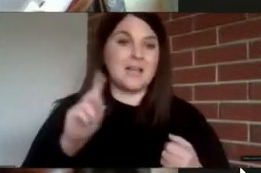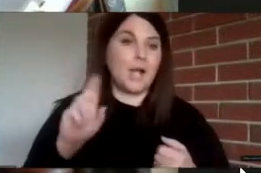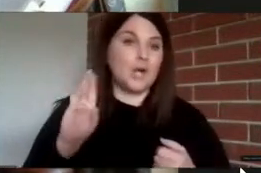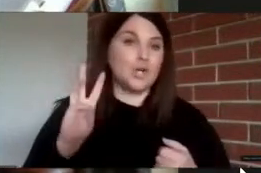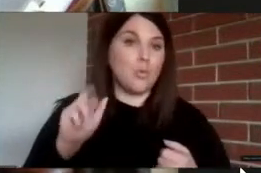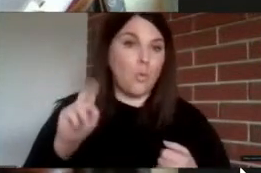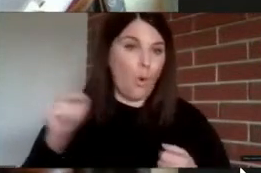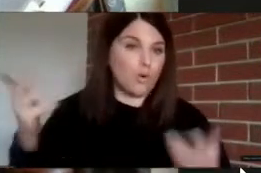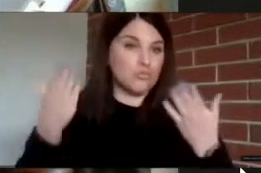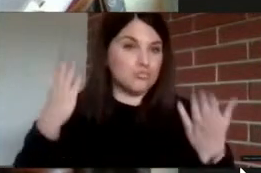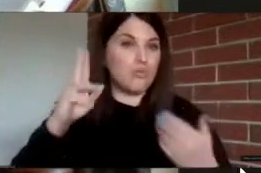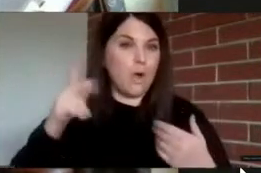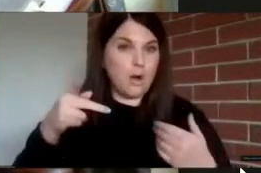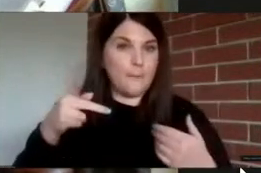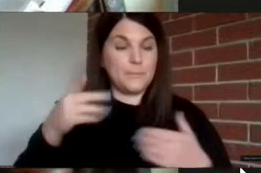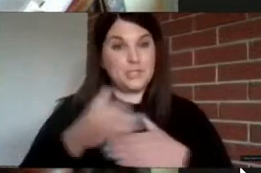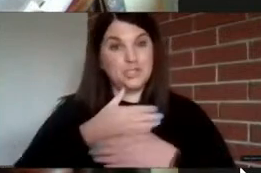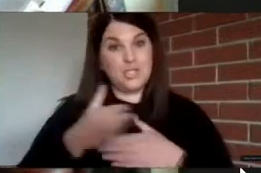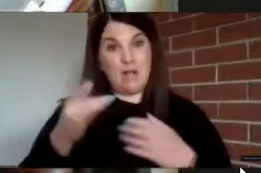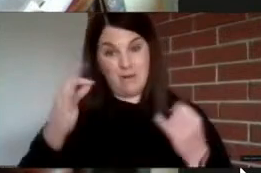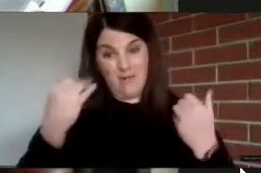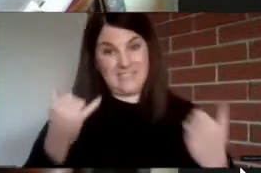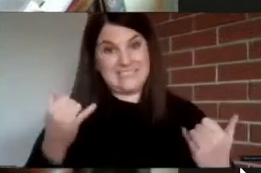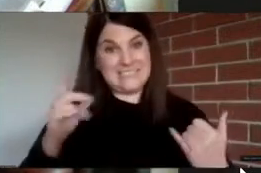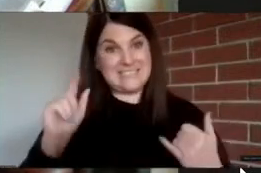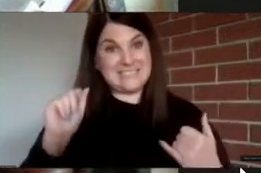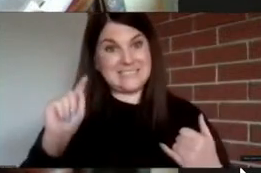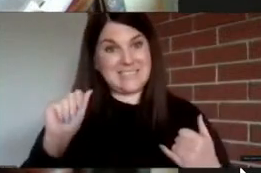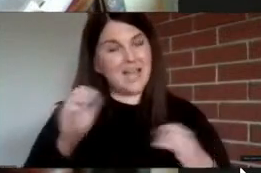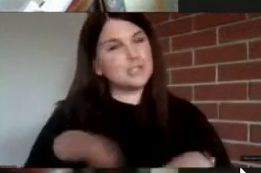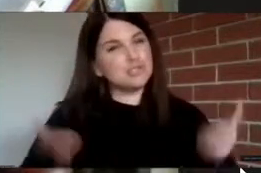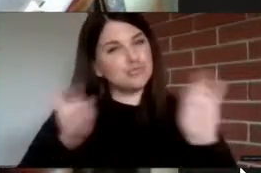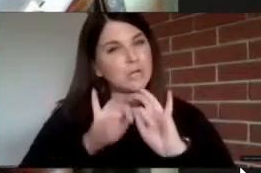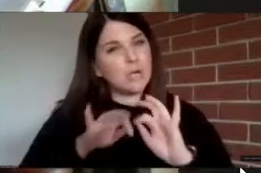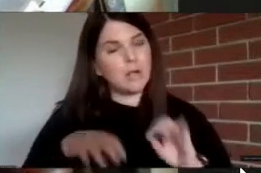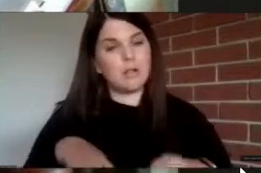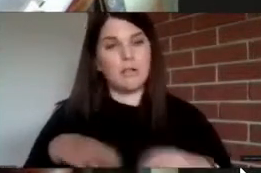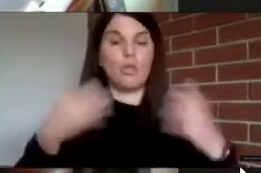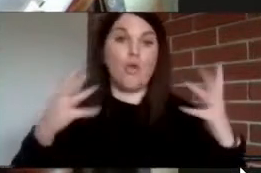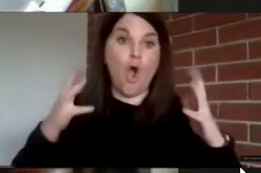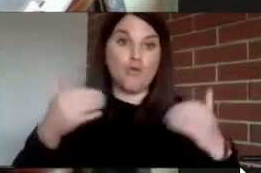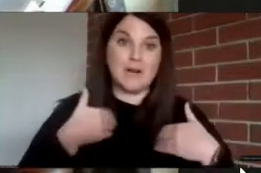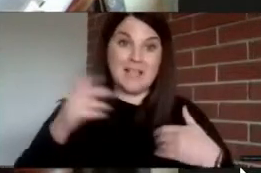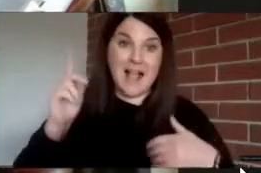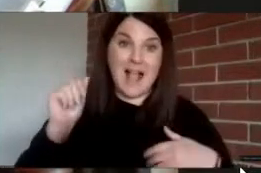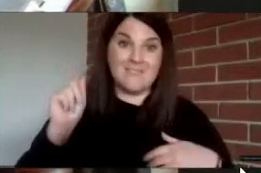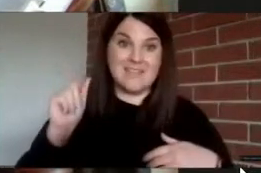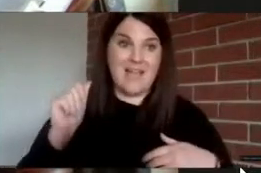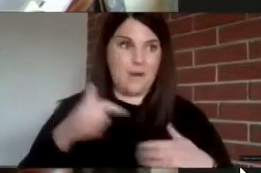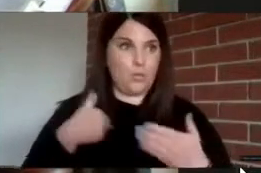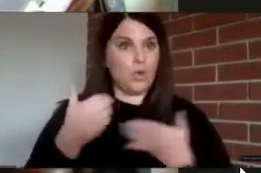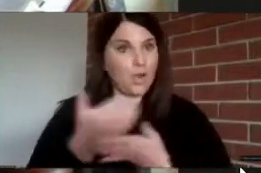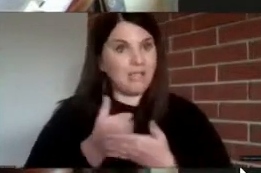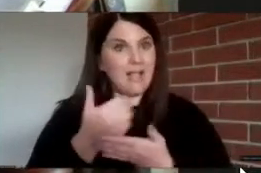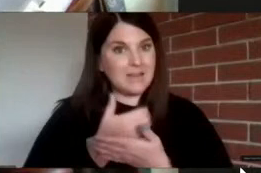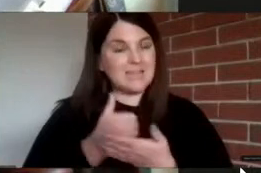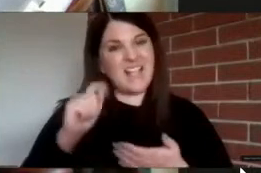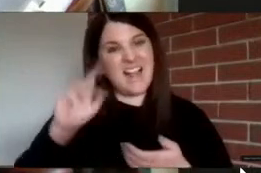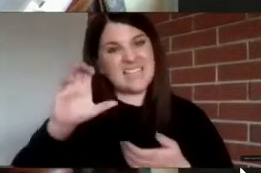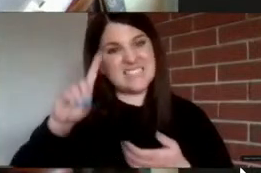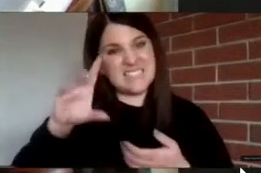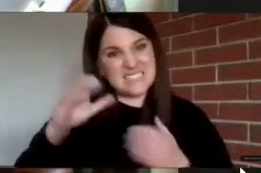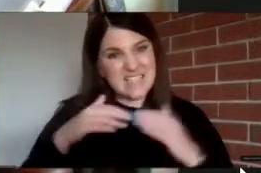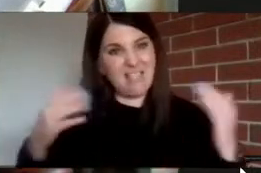up, that the sharing of existing data is critical. So there's already data that we are collecting, especially at the CDC and Indian